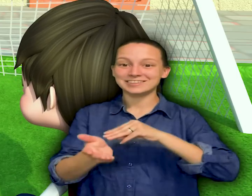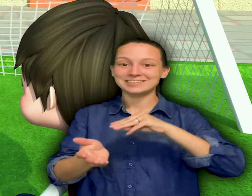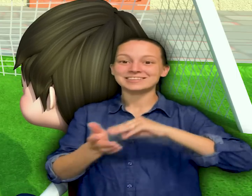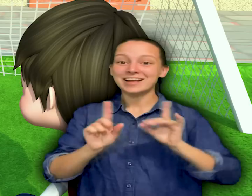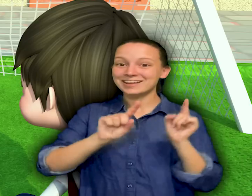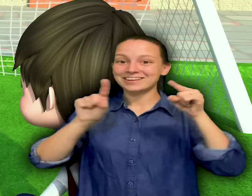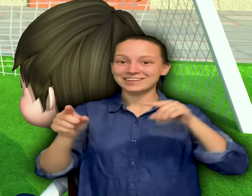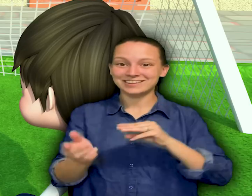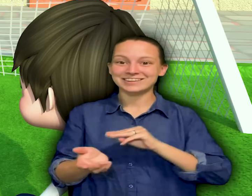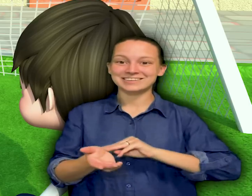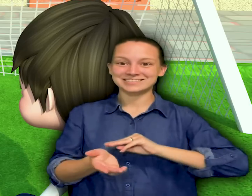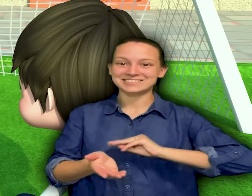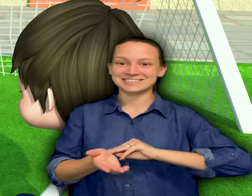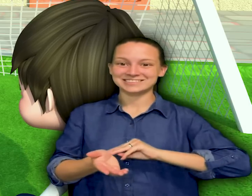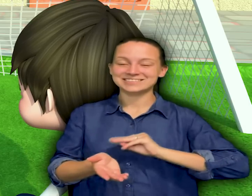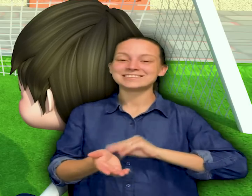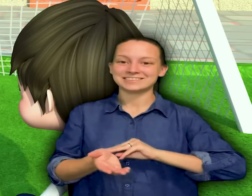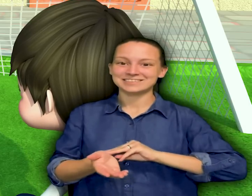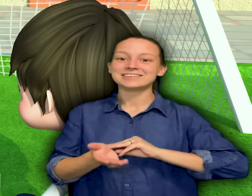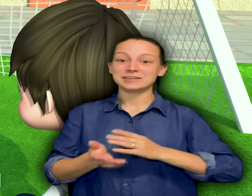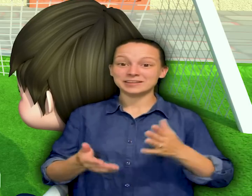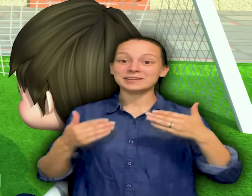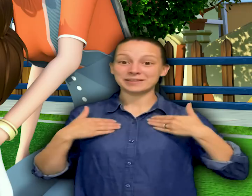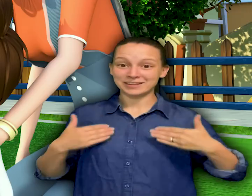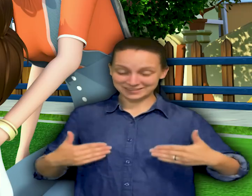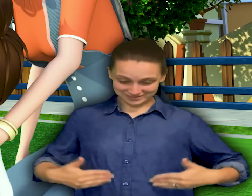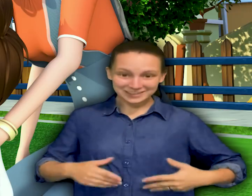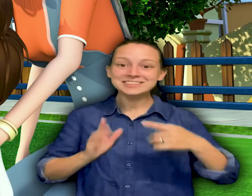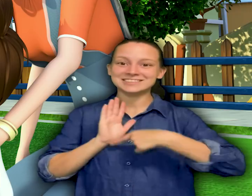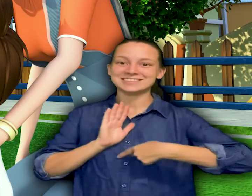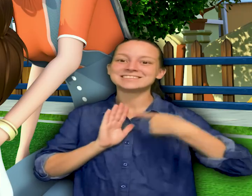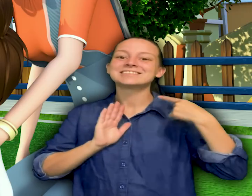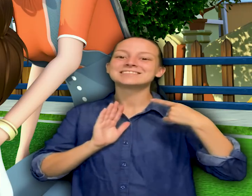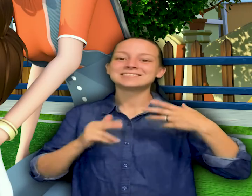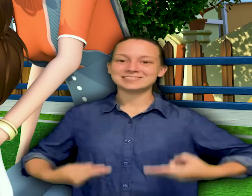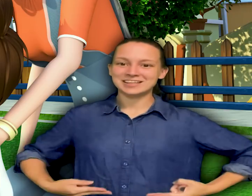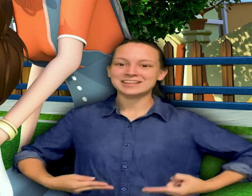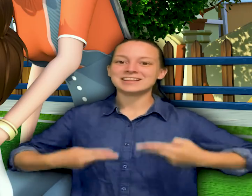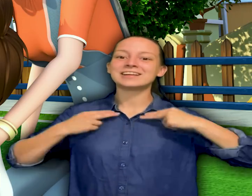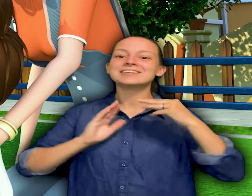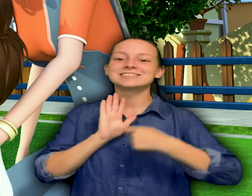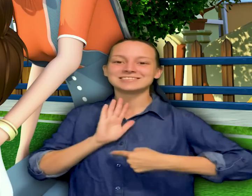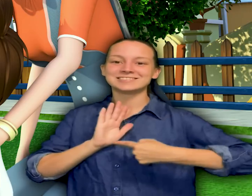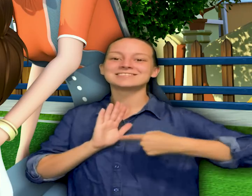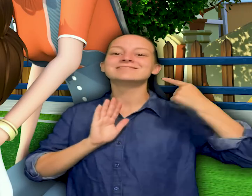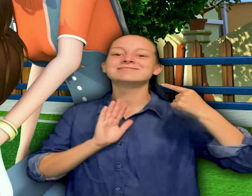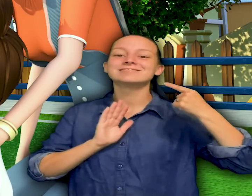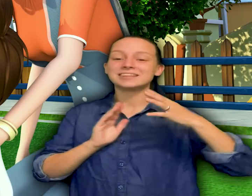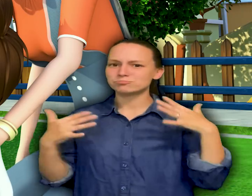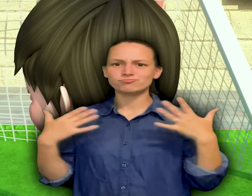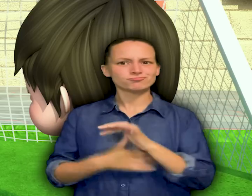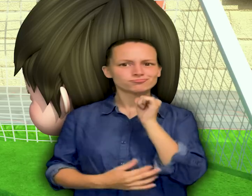going to the doctors going to the doctors going to get my checked going to get my health